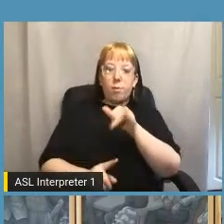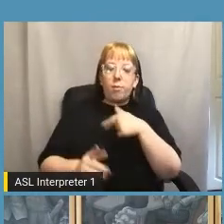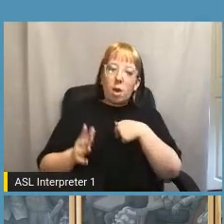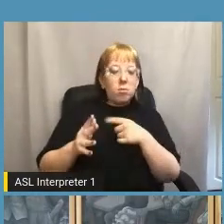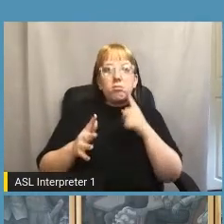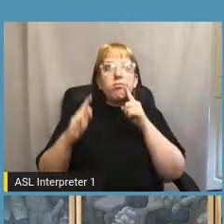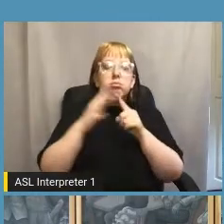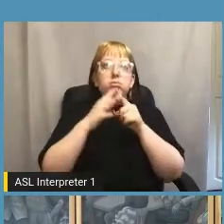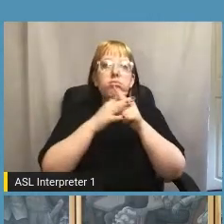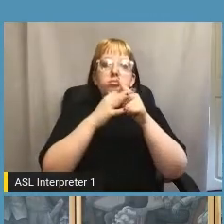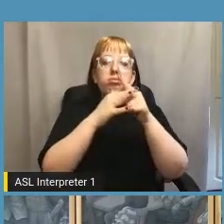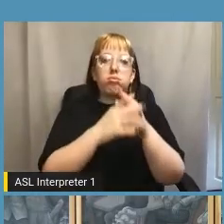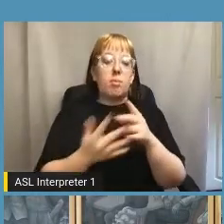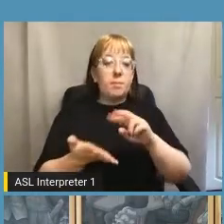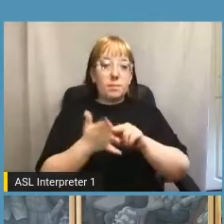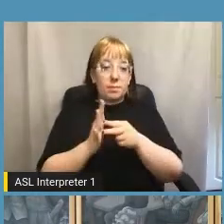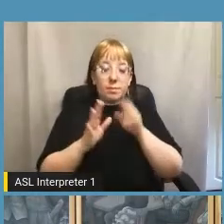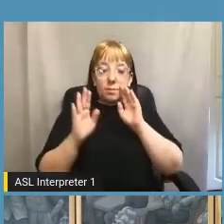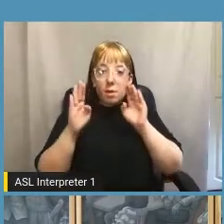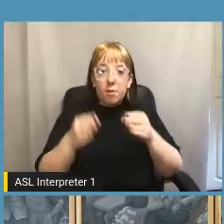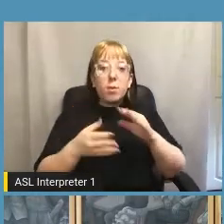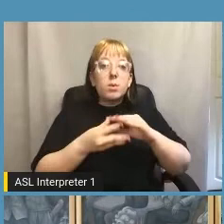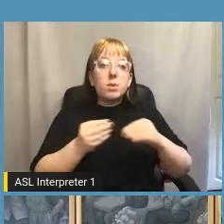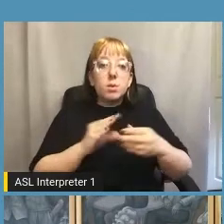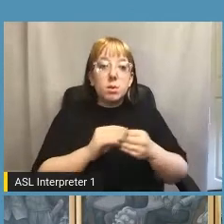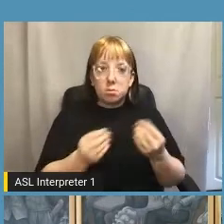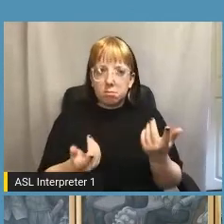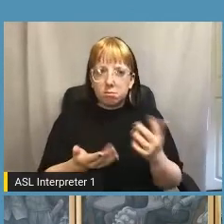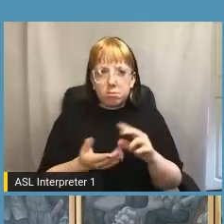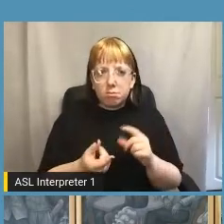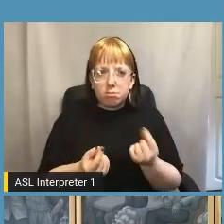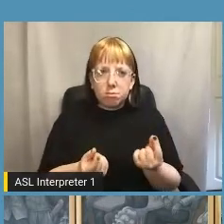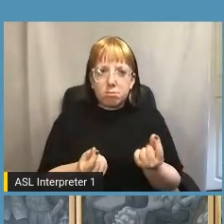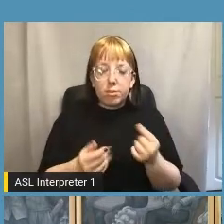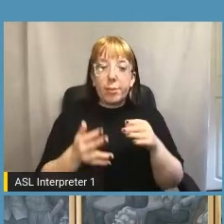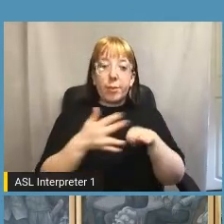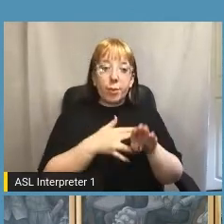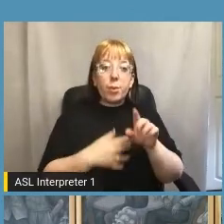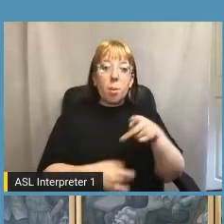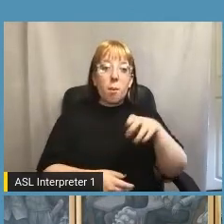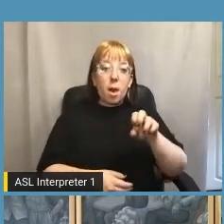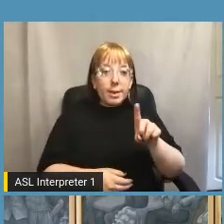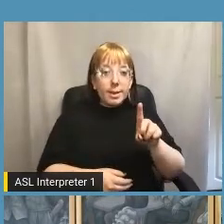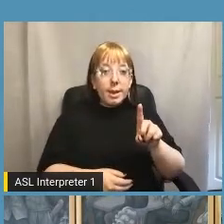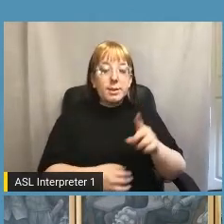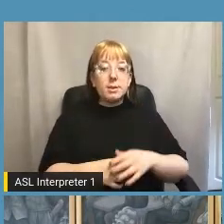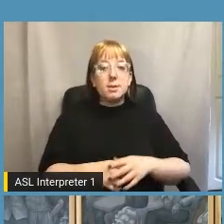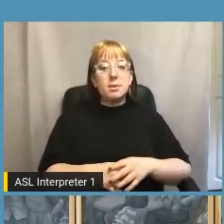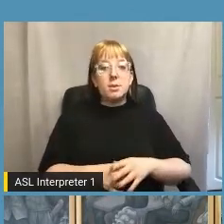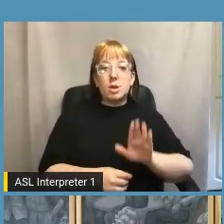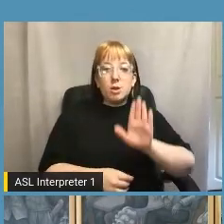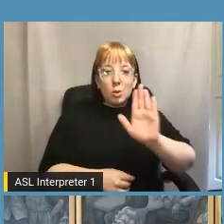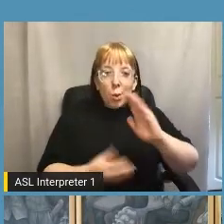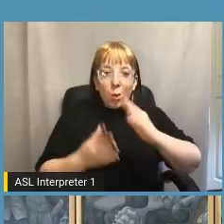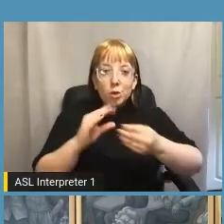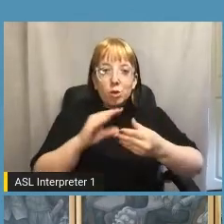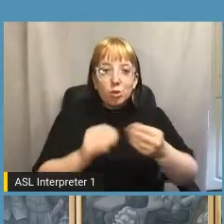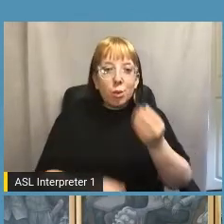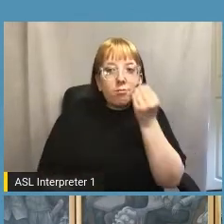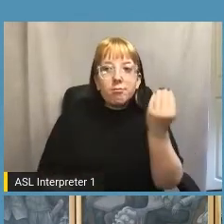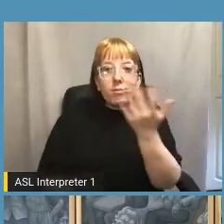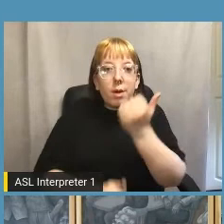What I mean by focusing on storytelling through podcasts is that it's your story to tell. And